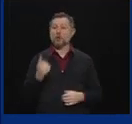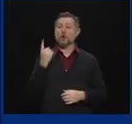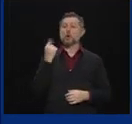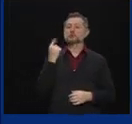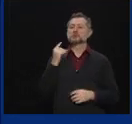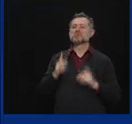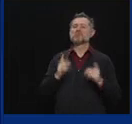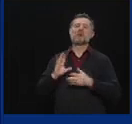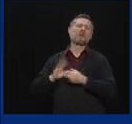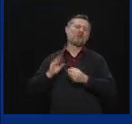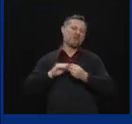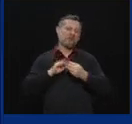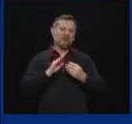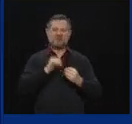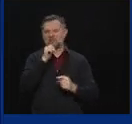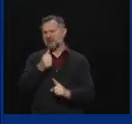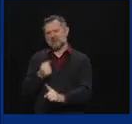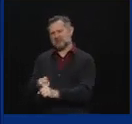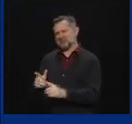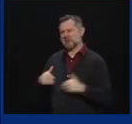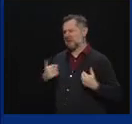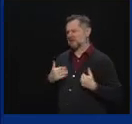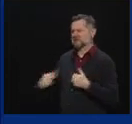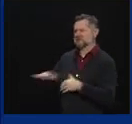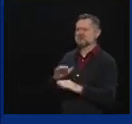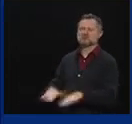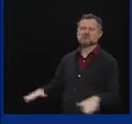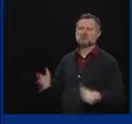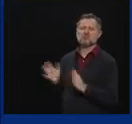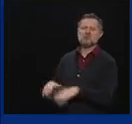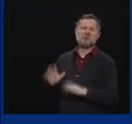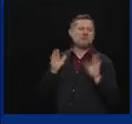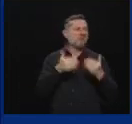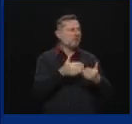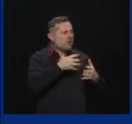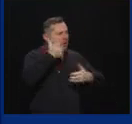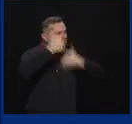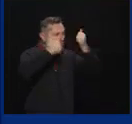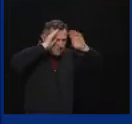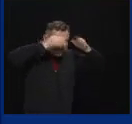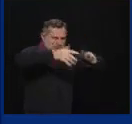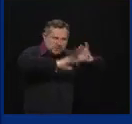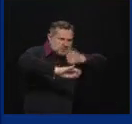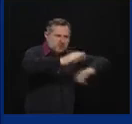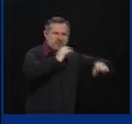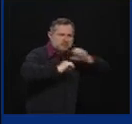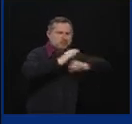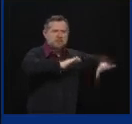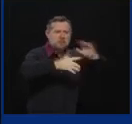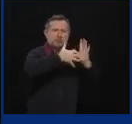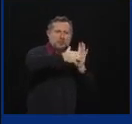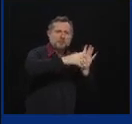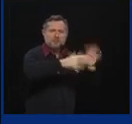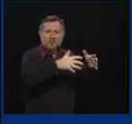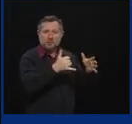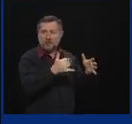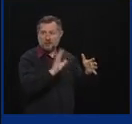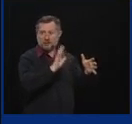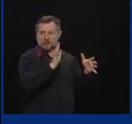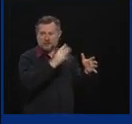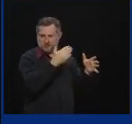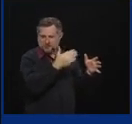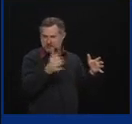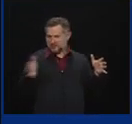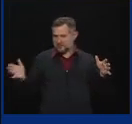younger kids. It was all about senior citizens, older people who are sick. That theory has been blown out of the water. Look at what we're